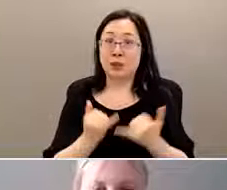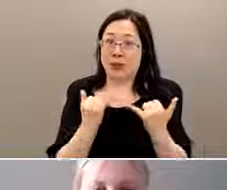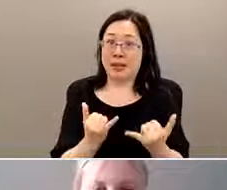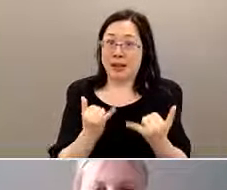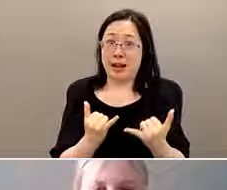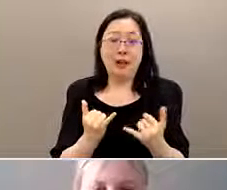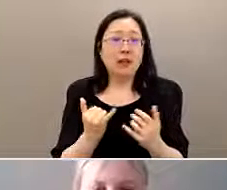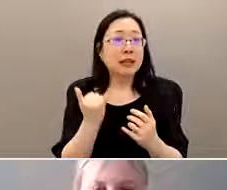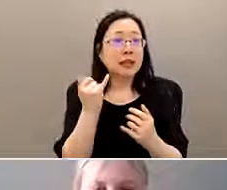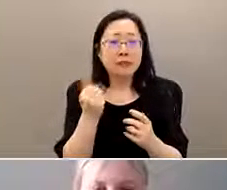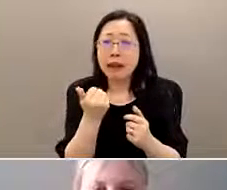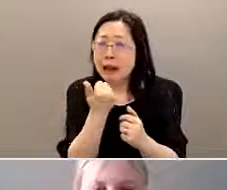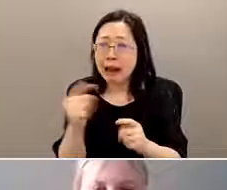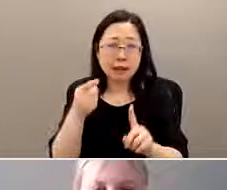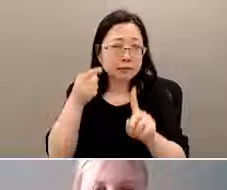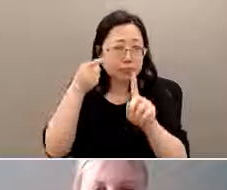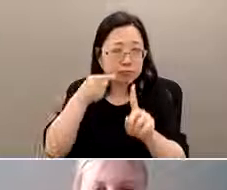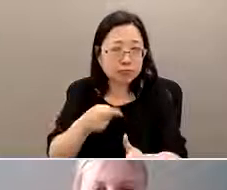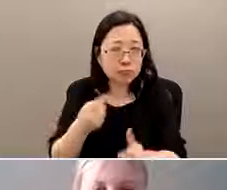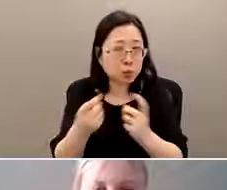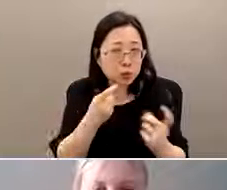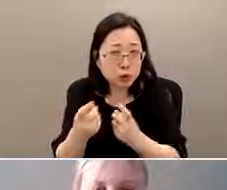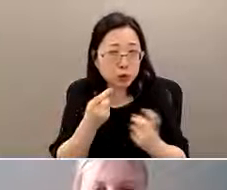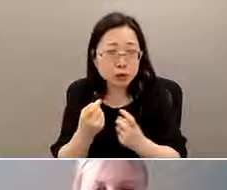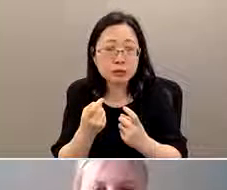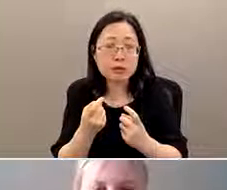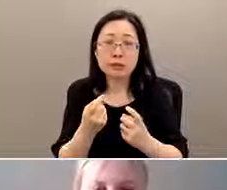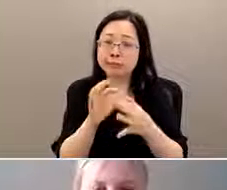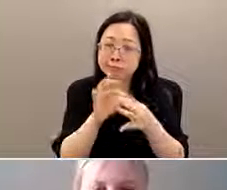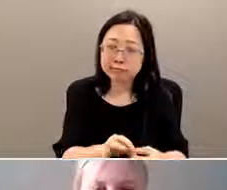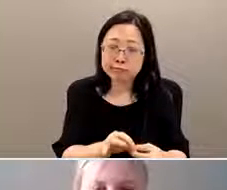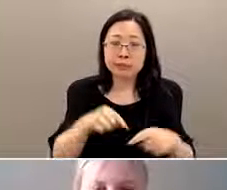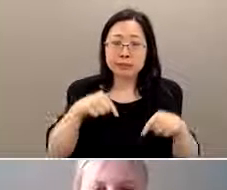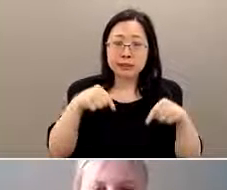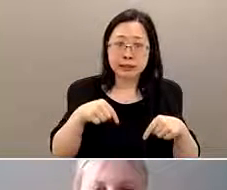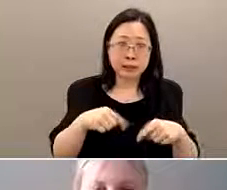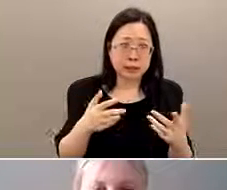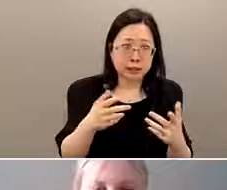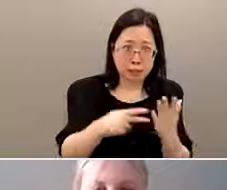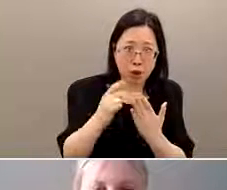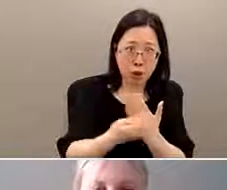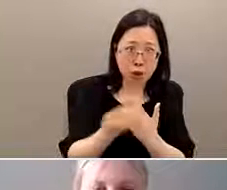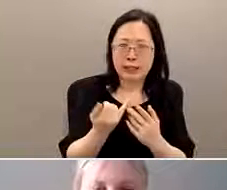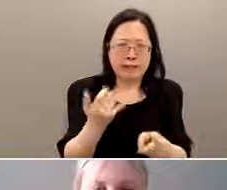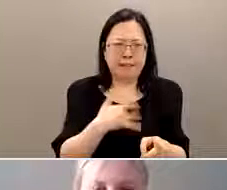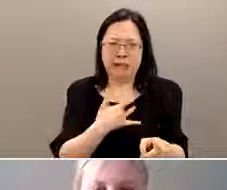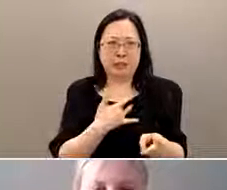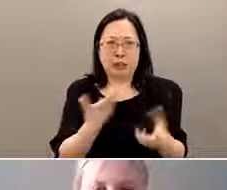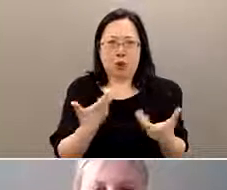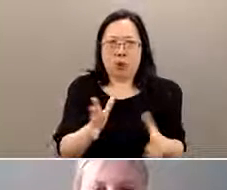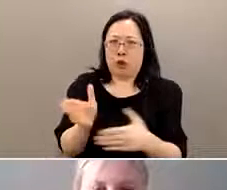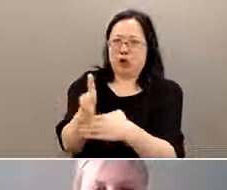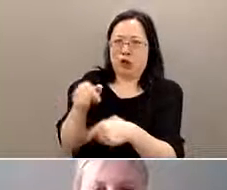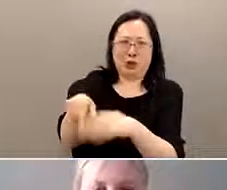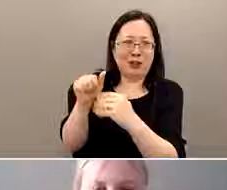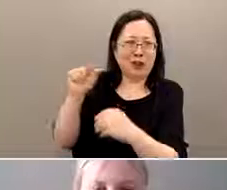any specific questions that you wish to direct to the Seniors Bullying Project and you didn't want to put it in the Q&A, because the chat,